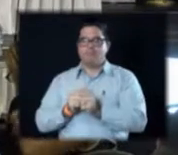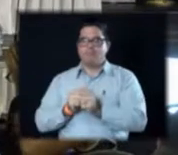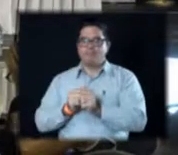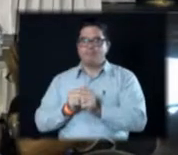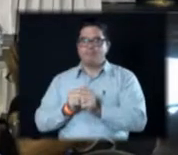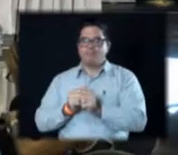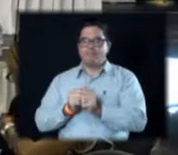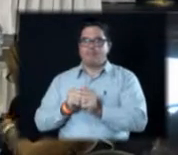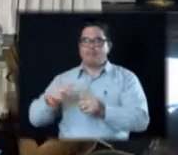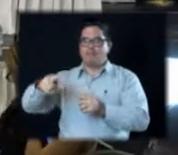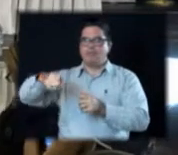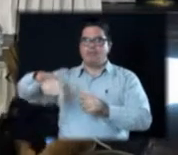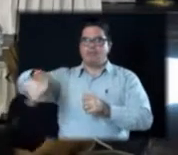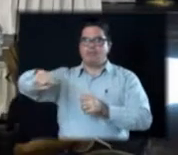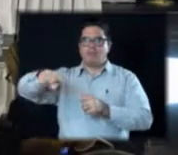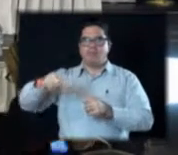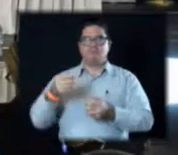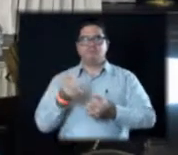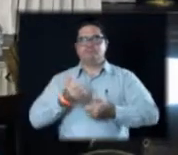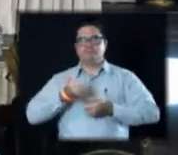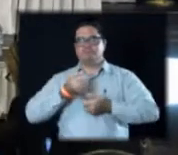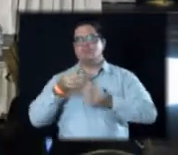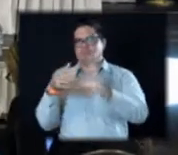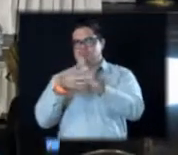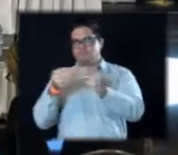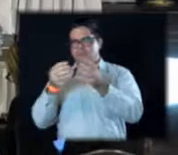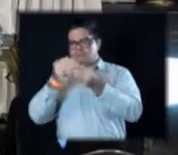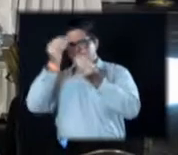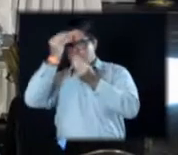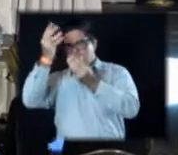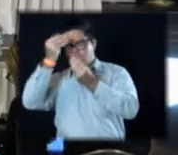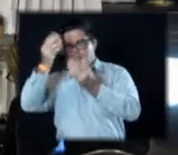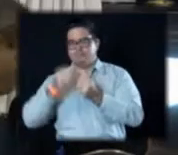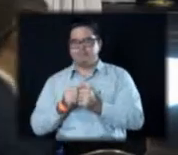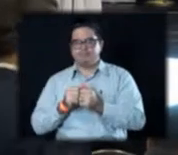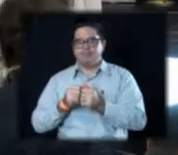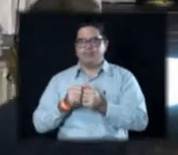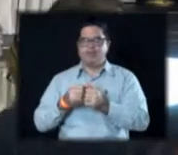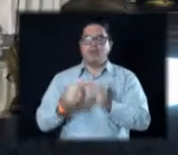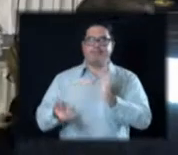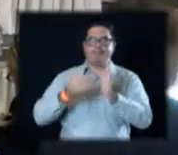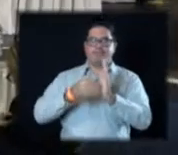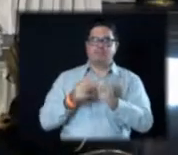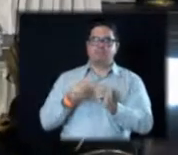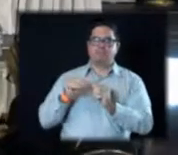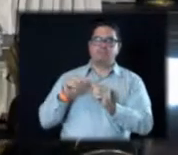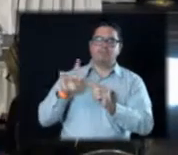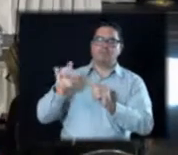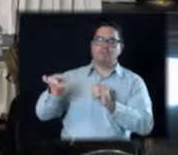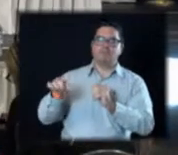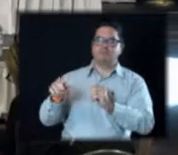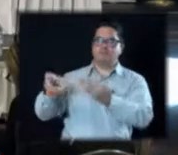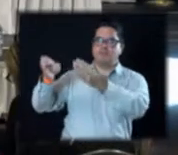que van a estar ofreciendo testimonio esta mañana. Like quisiera pedir al señor